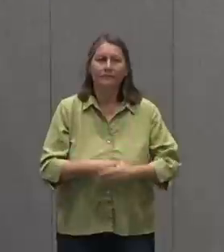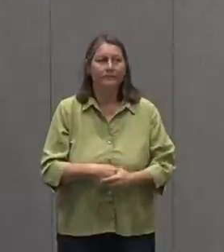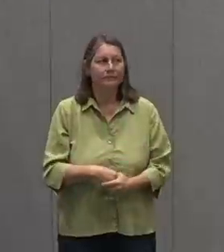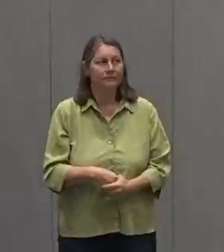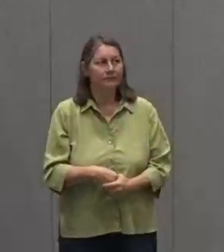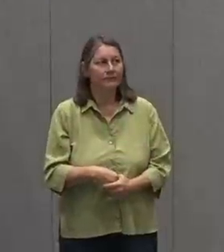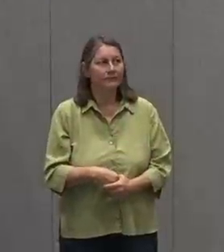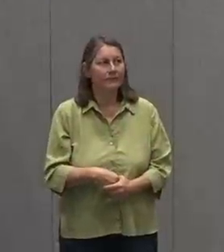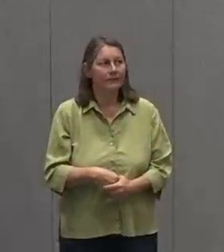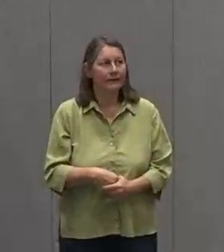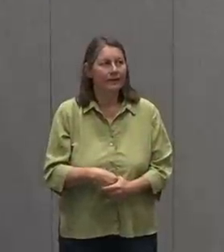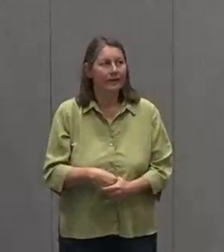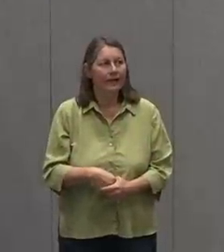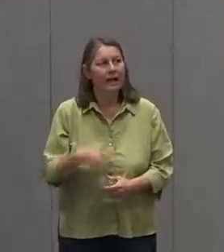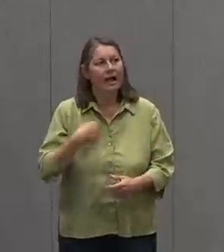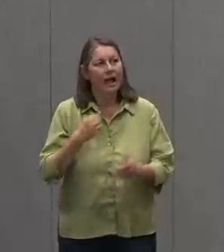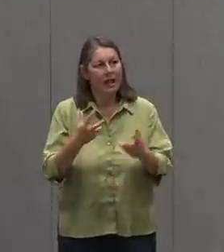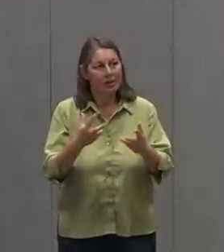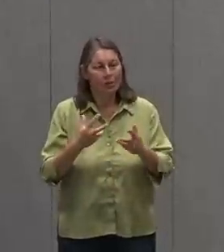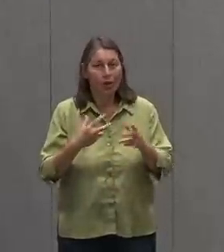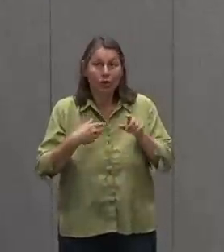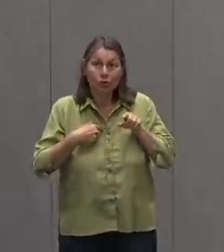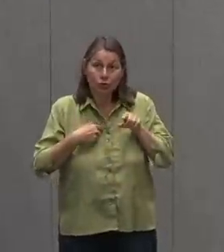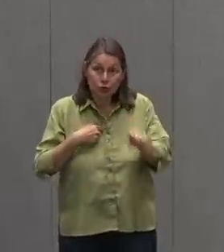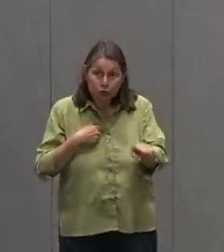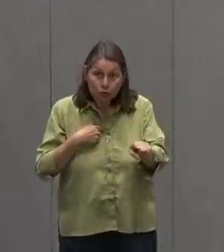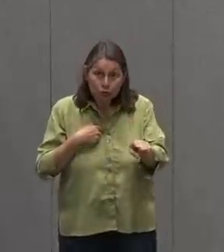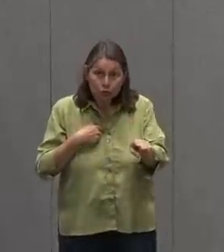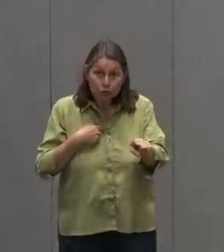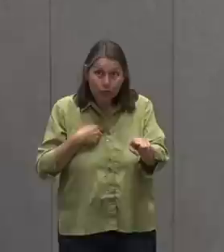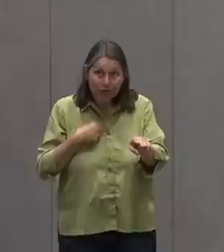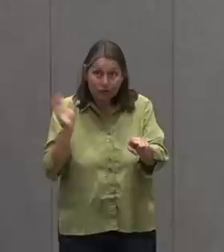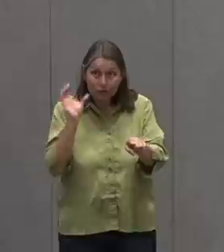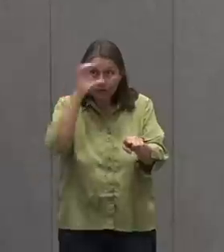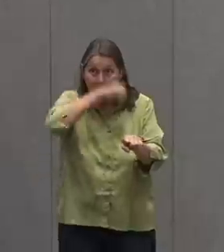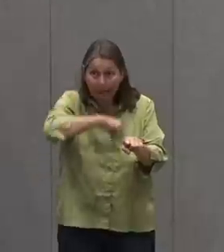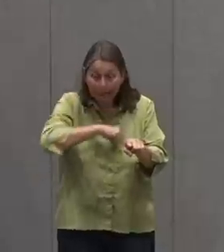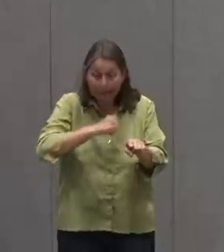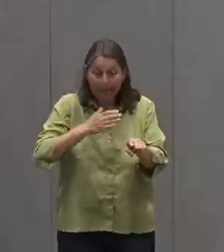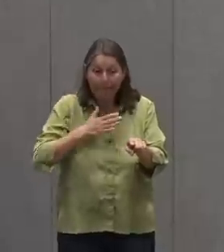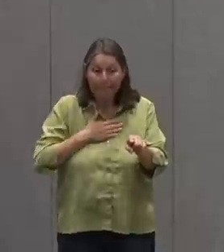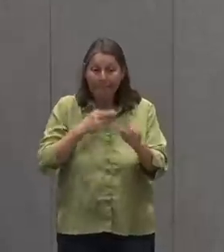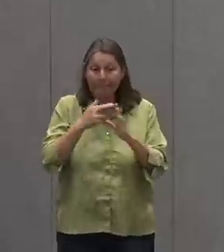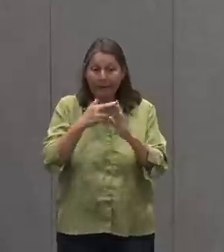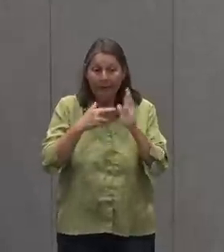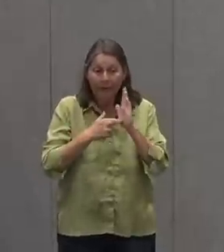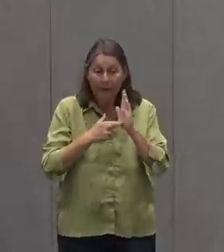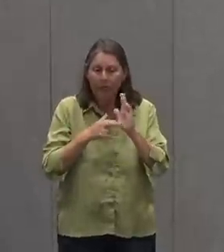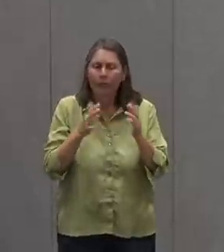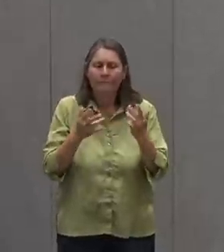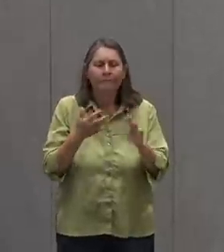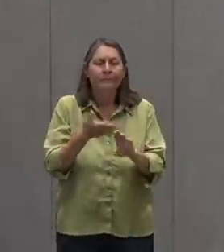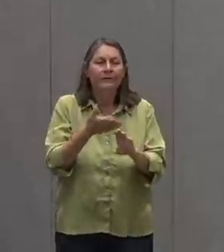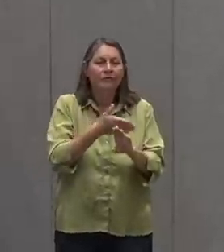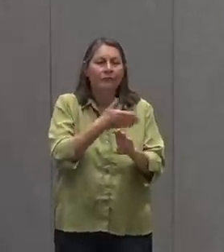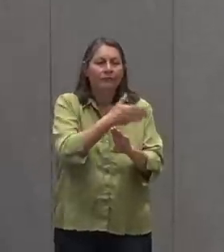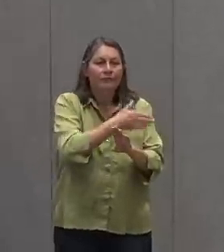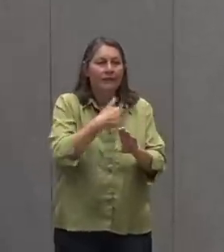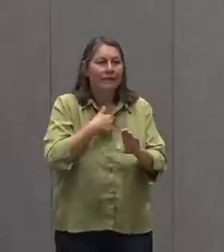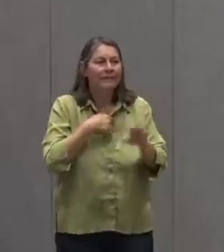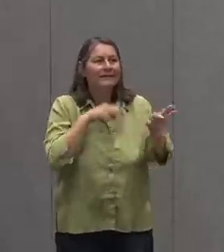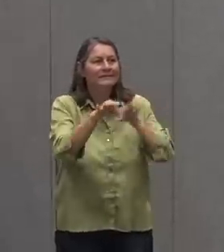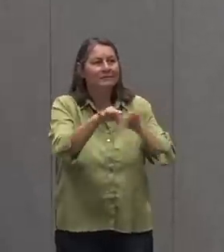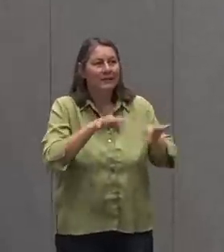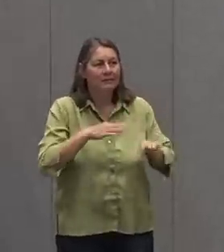and I want you to see if you can guess my rule. Well, first of all, before we do this, now let me explain what I drew up